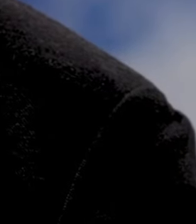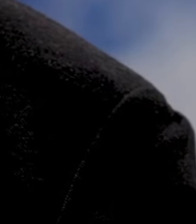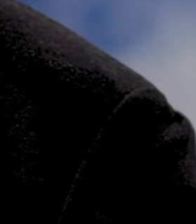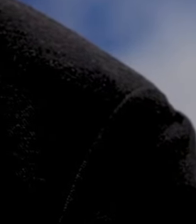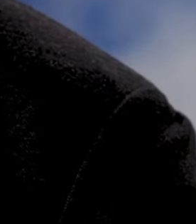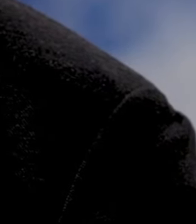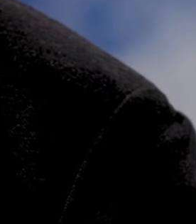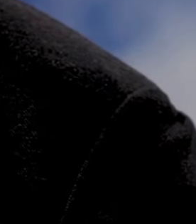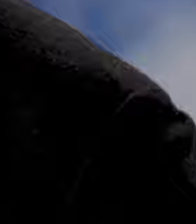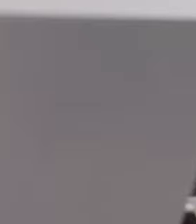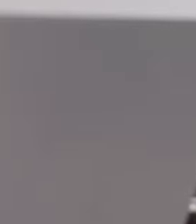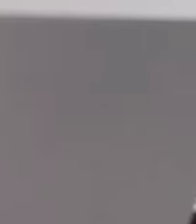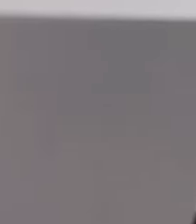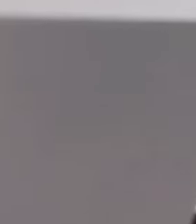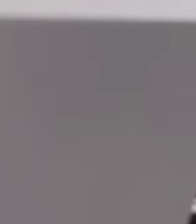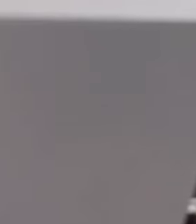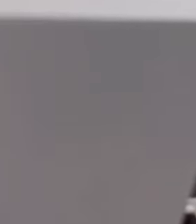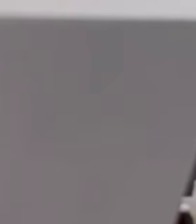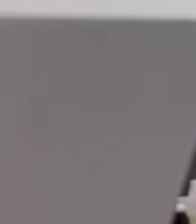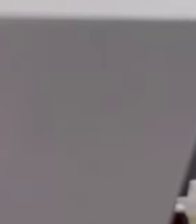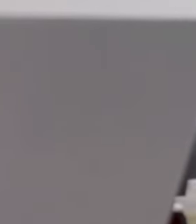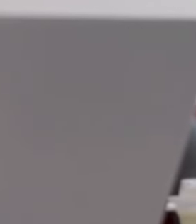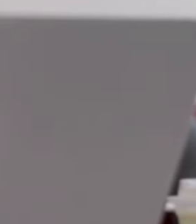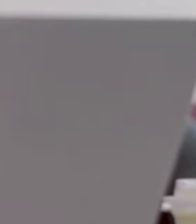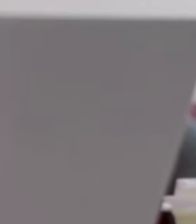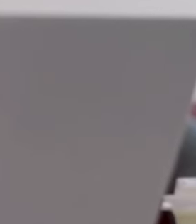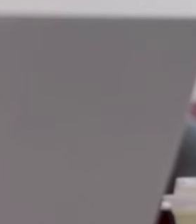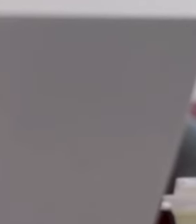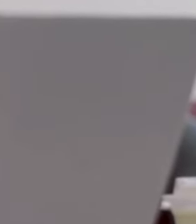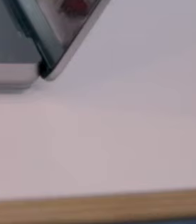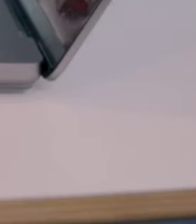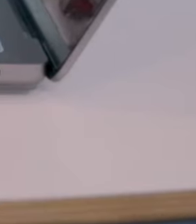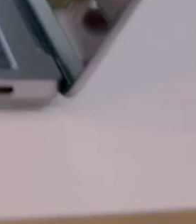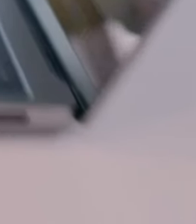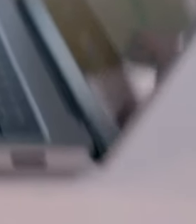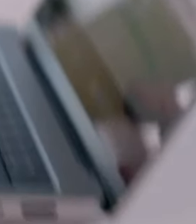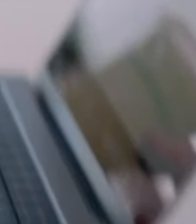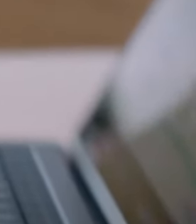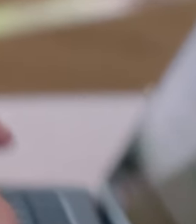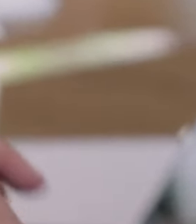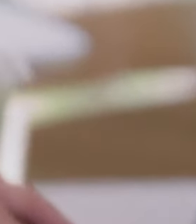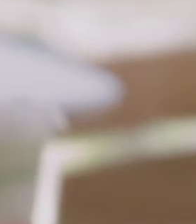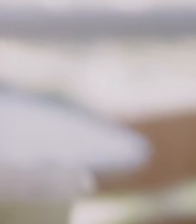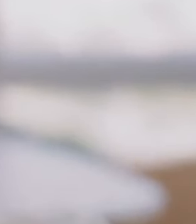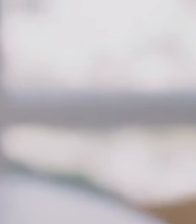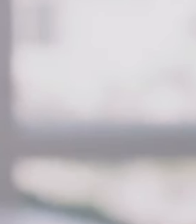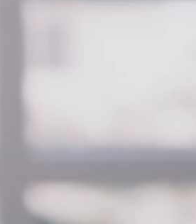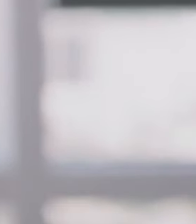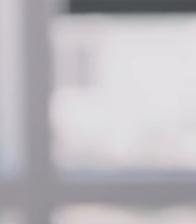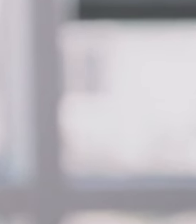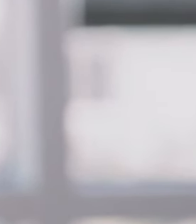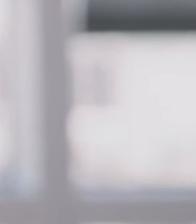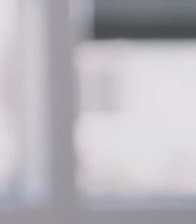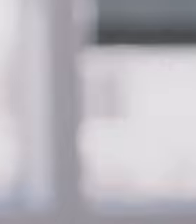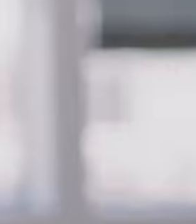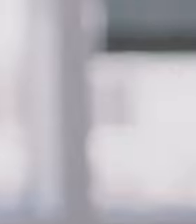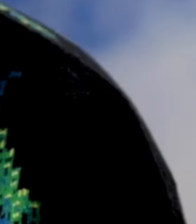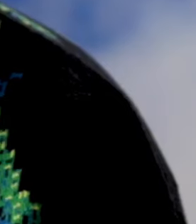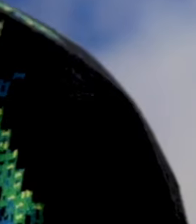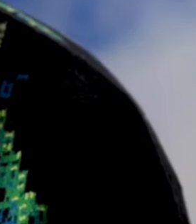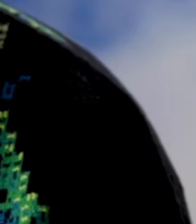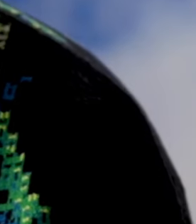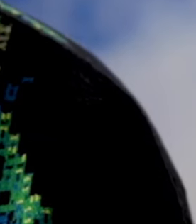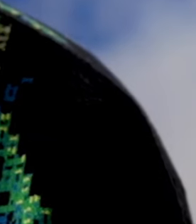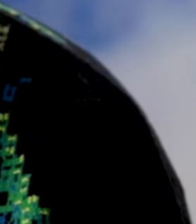what that was 2 months ago, but I saw it for another job, thought it was interesting, and now I'm learning about it. Someone